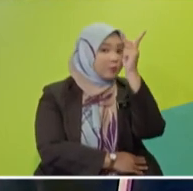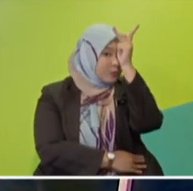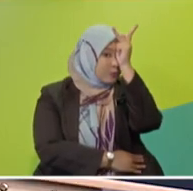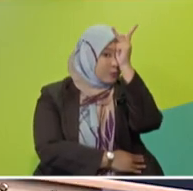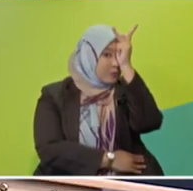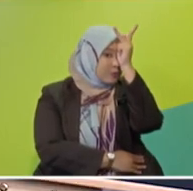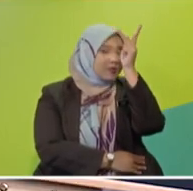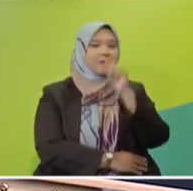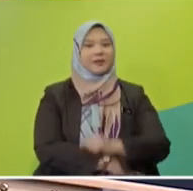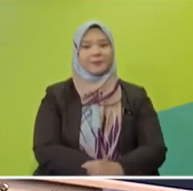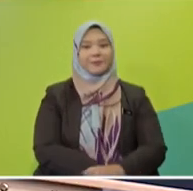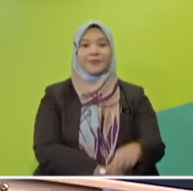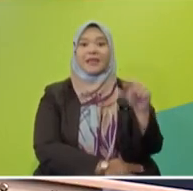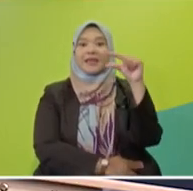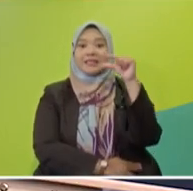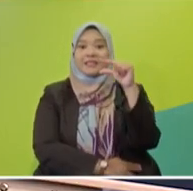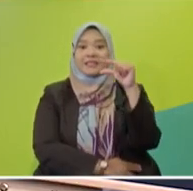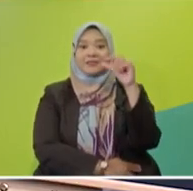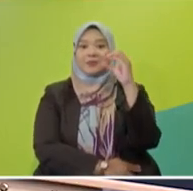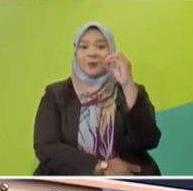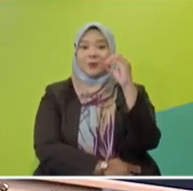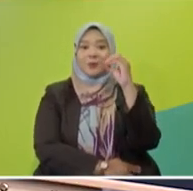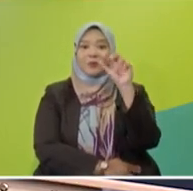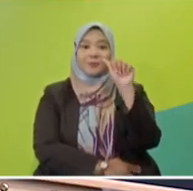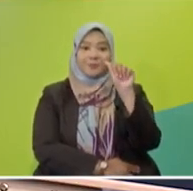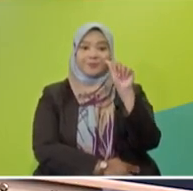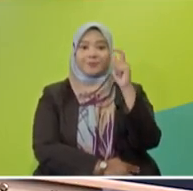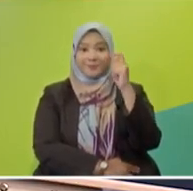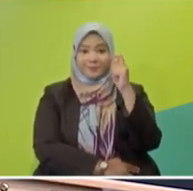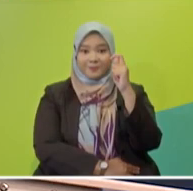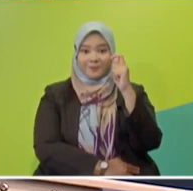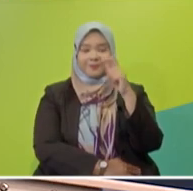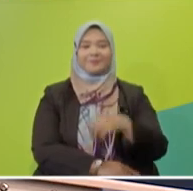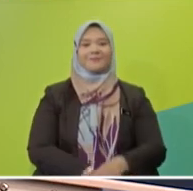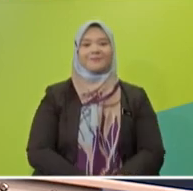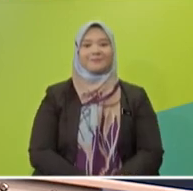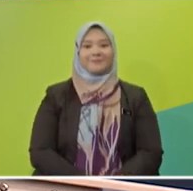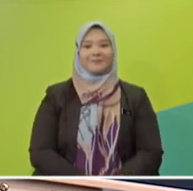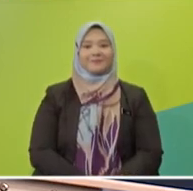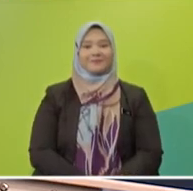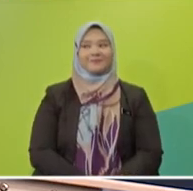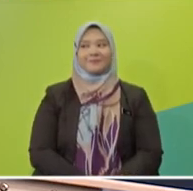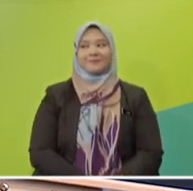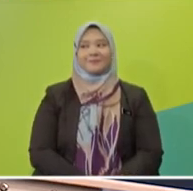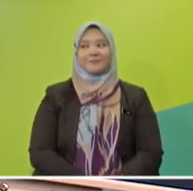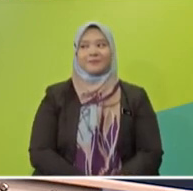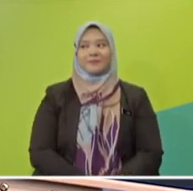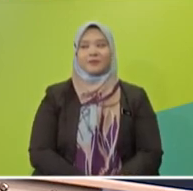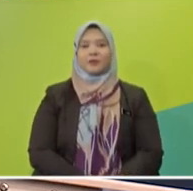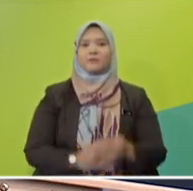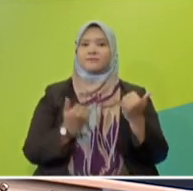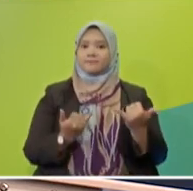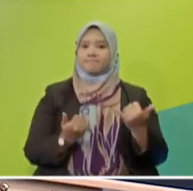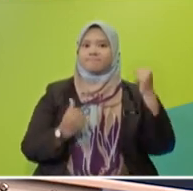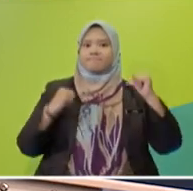Okay, next. How about Sashwina? Would you like to try? Sashwina? Yes, teacher. Okay, what animal is